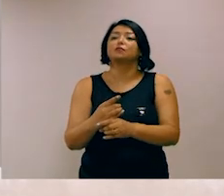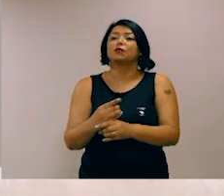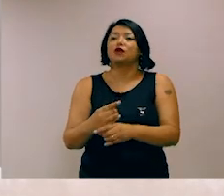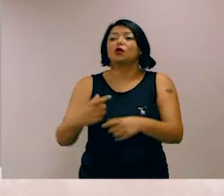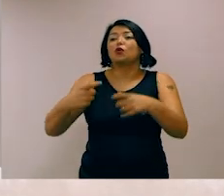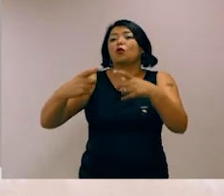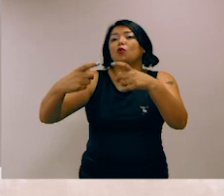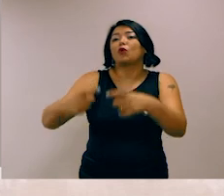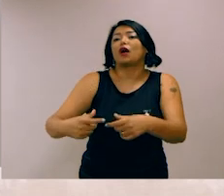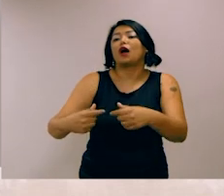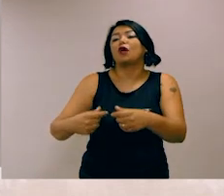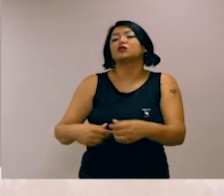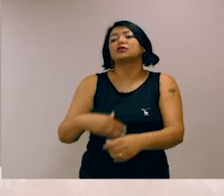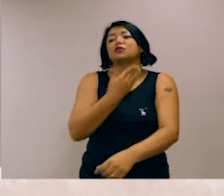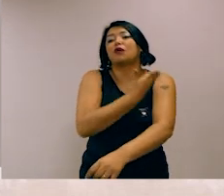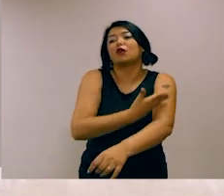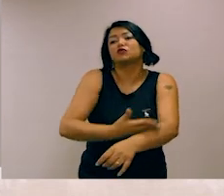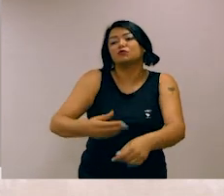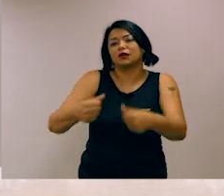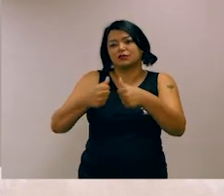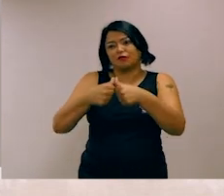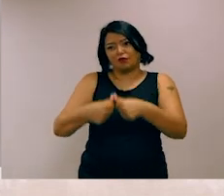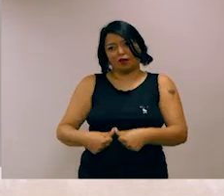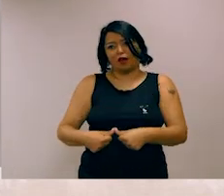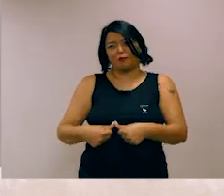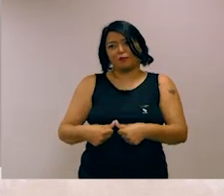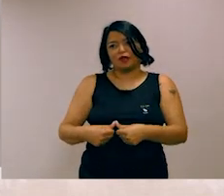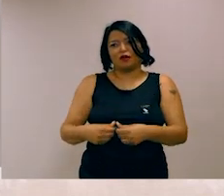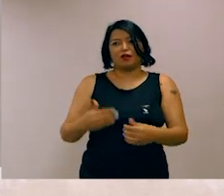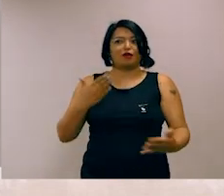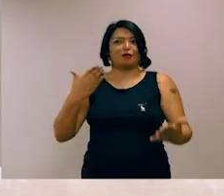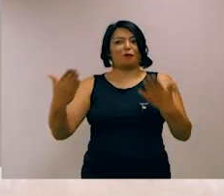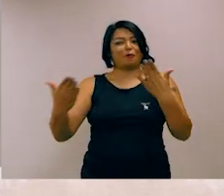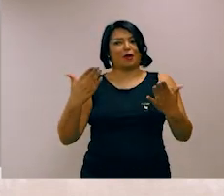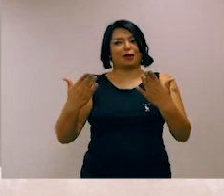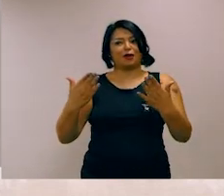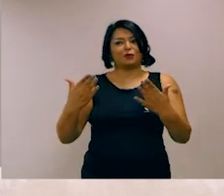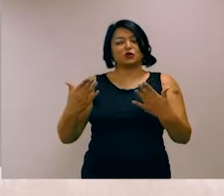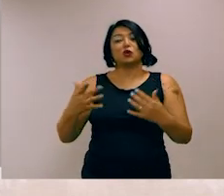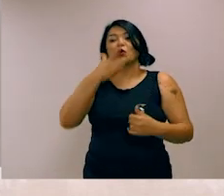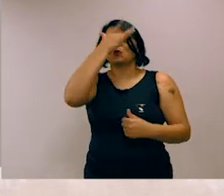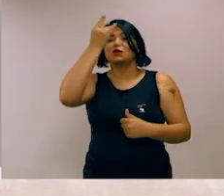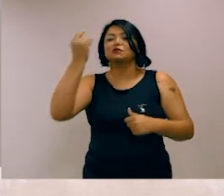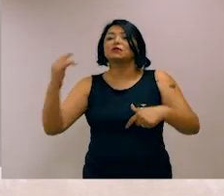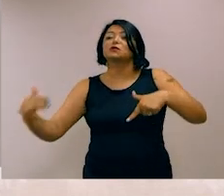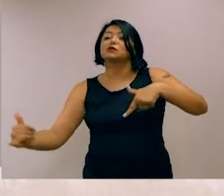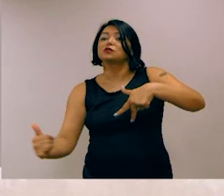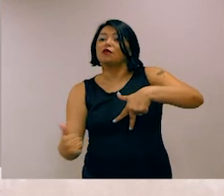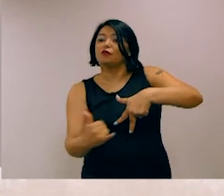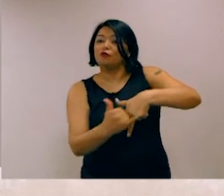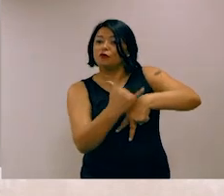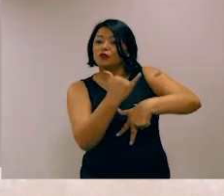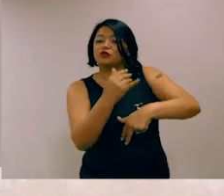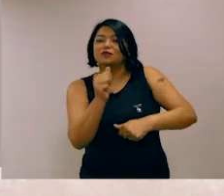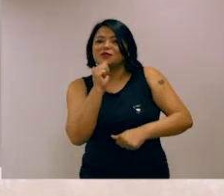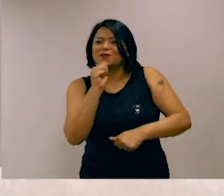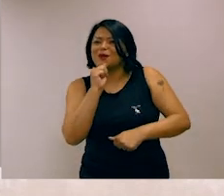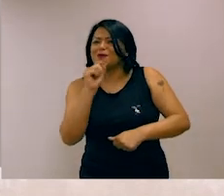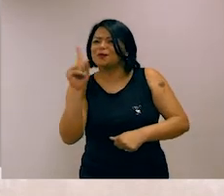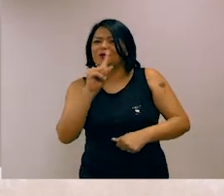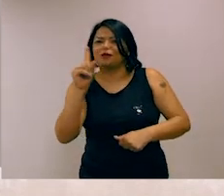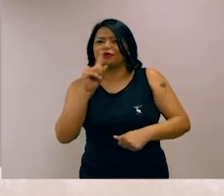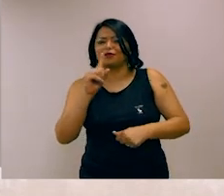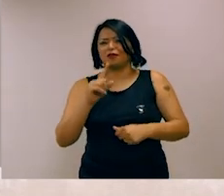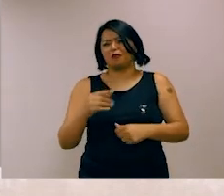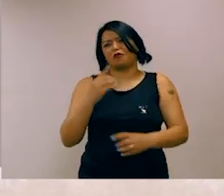Okay, so let's start talking about the map, literally a map, to